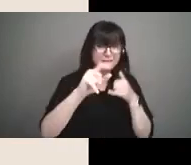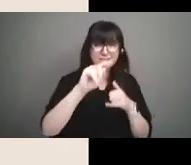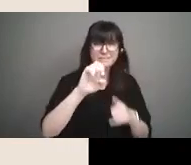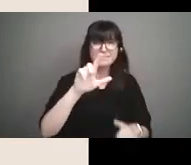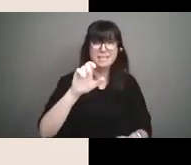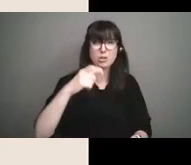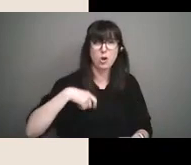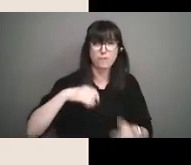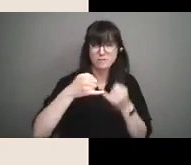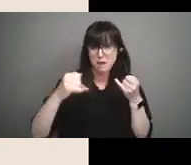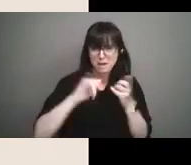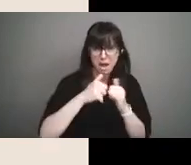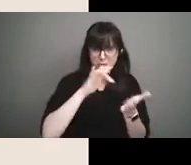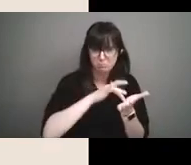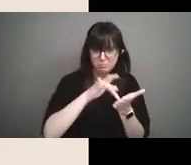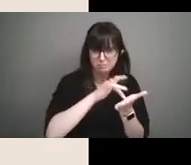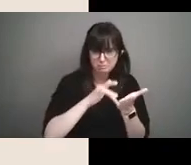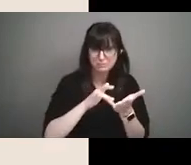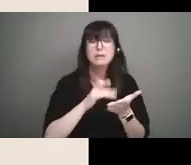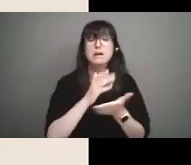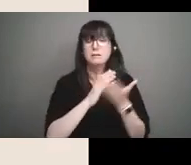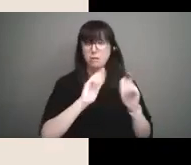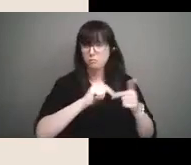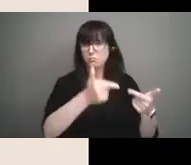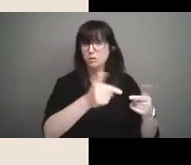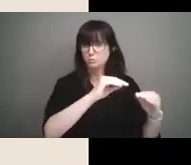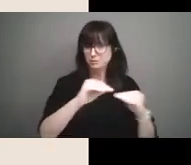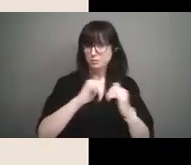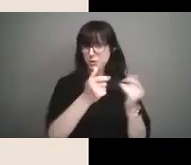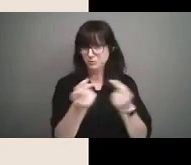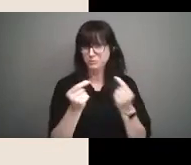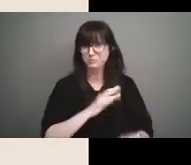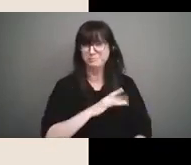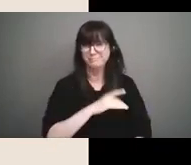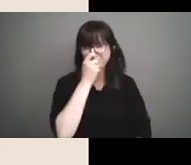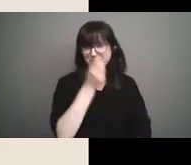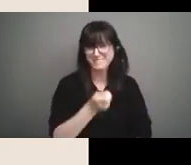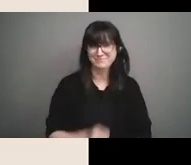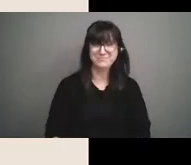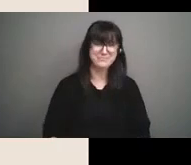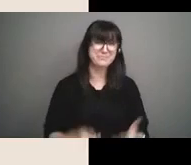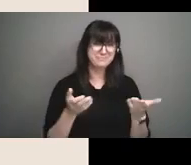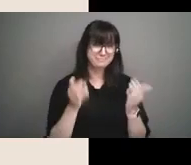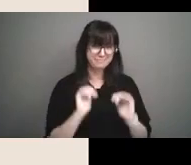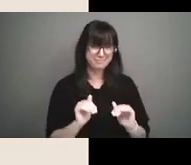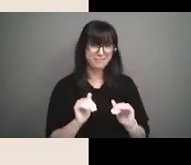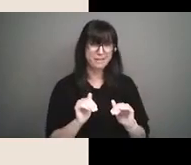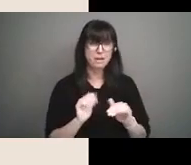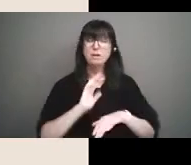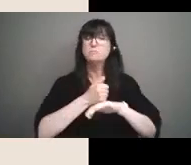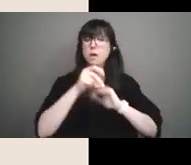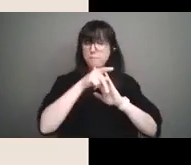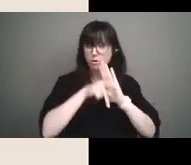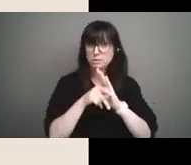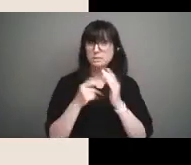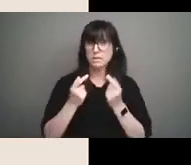volunteers with some resources for hands-on delivery. Next slide. As well as we put policies and procedures into place